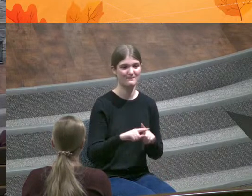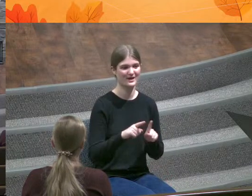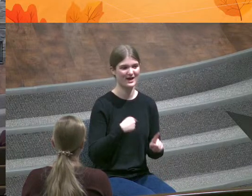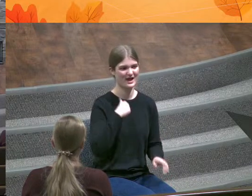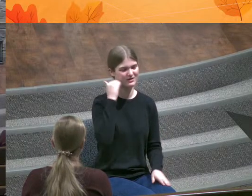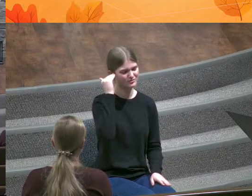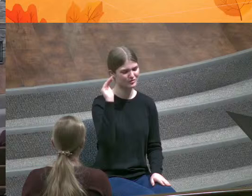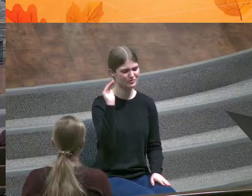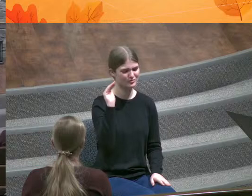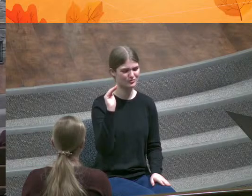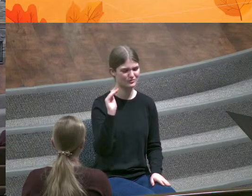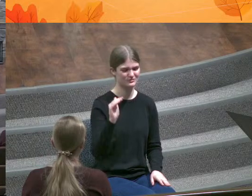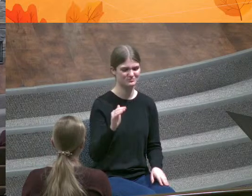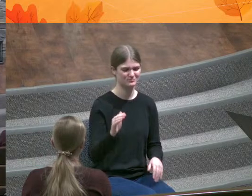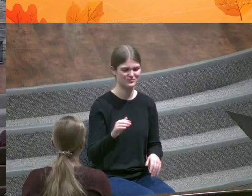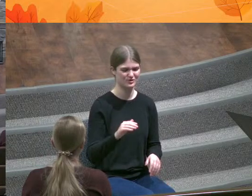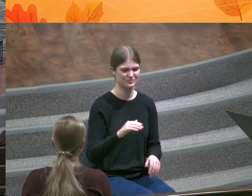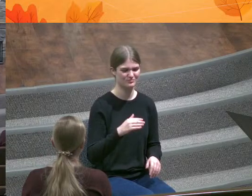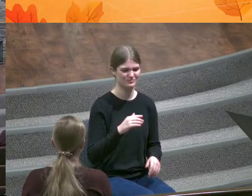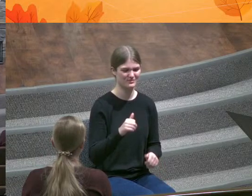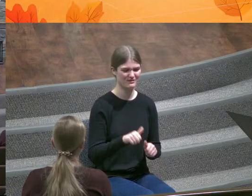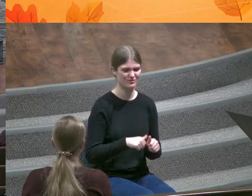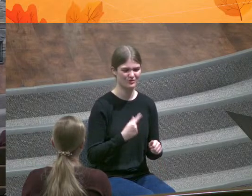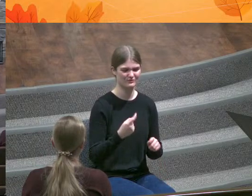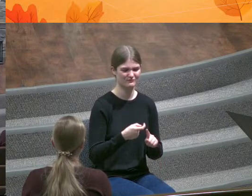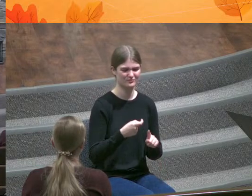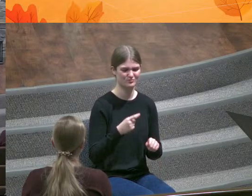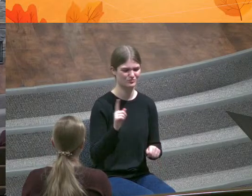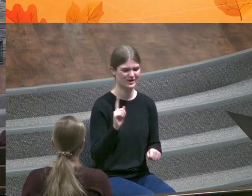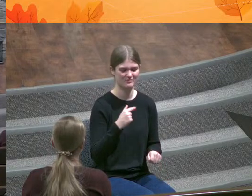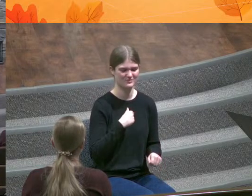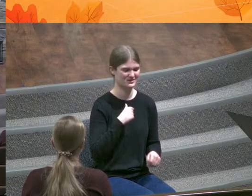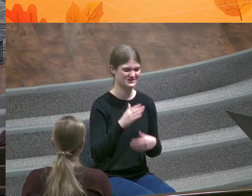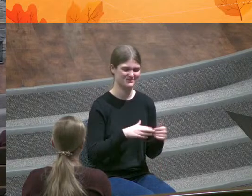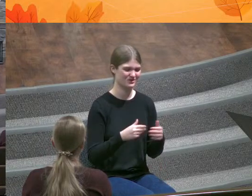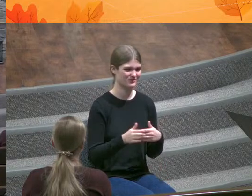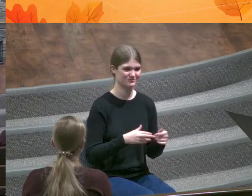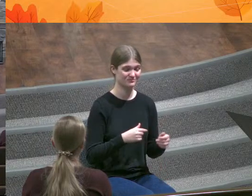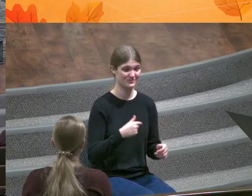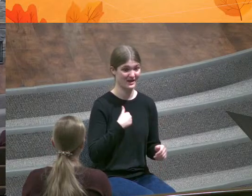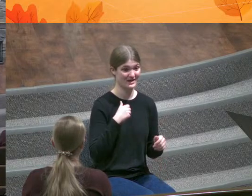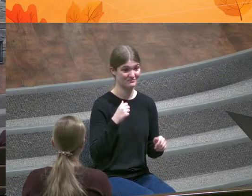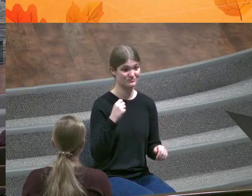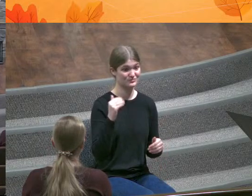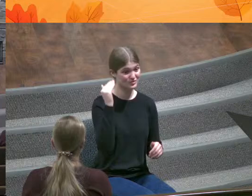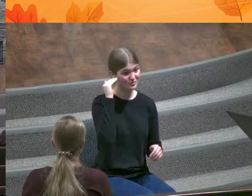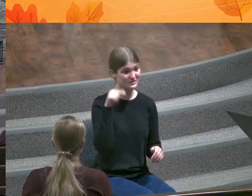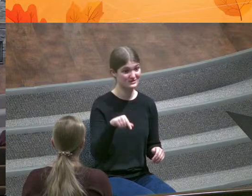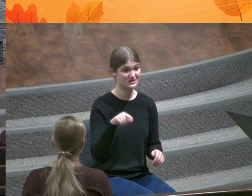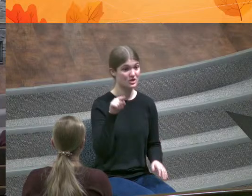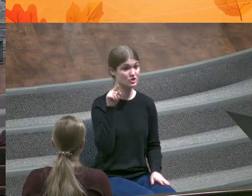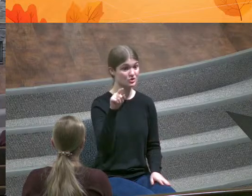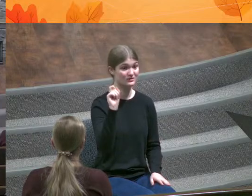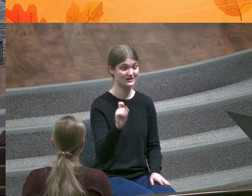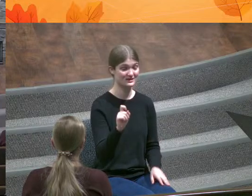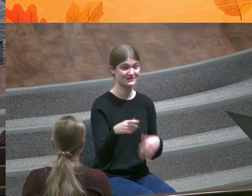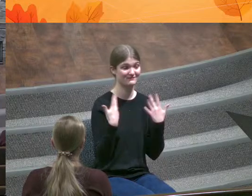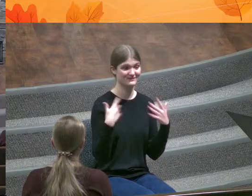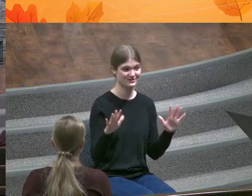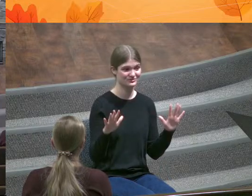But I don't know where everybody is. I don't have to. Or where everybody's from. I don't have to. I can say this. You got to finish.